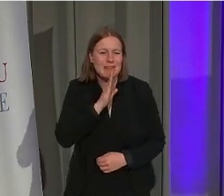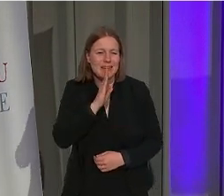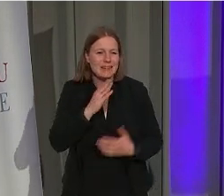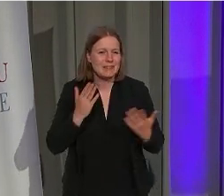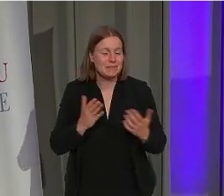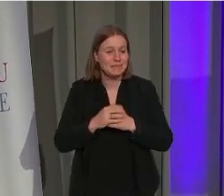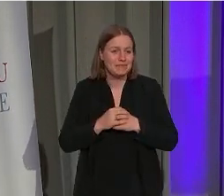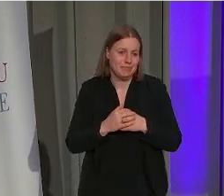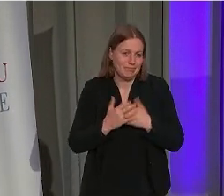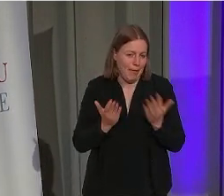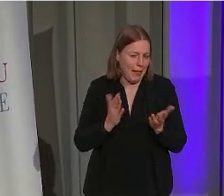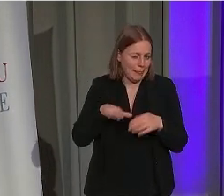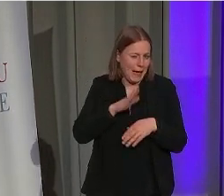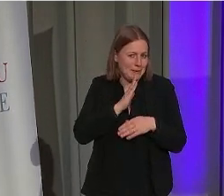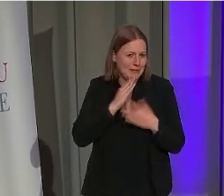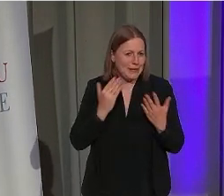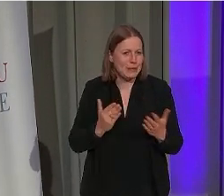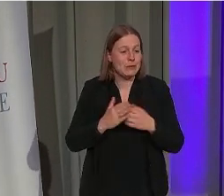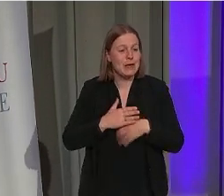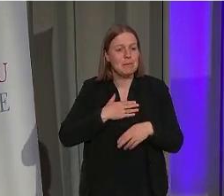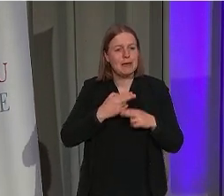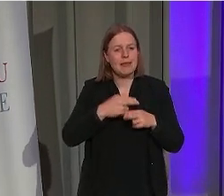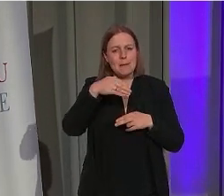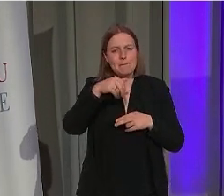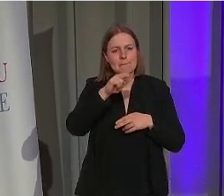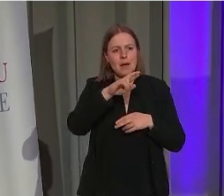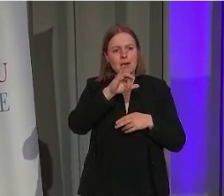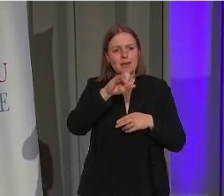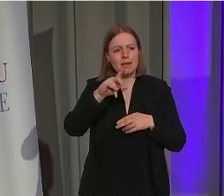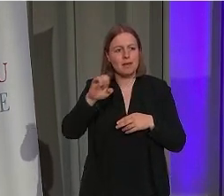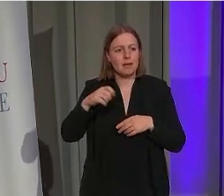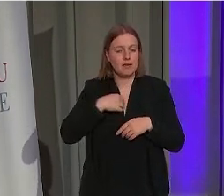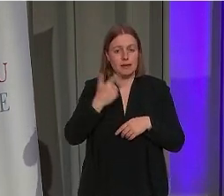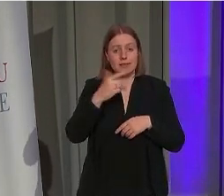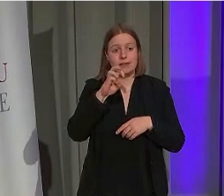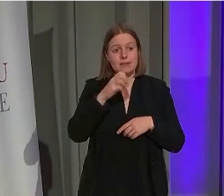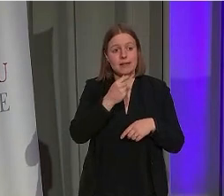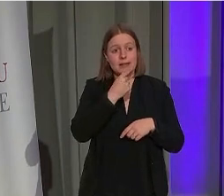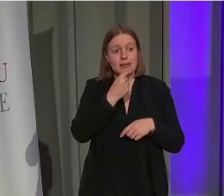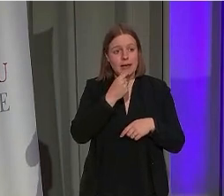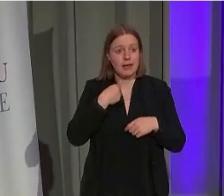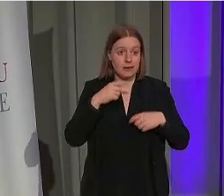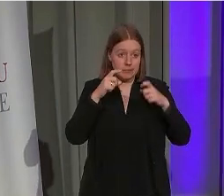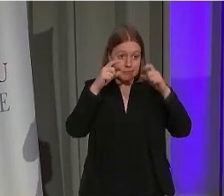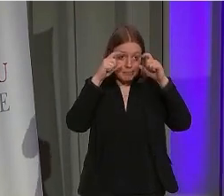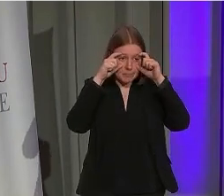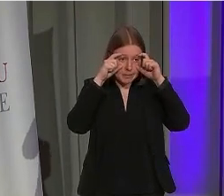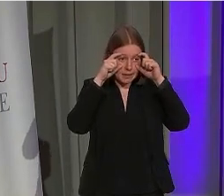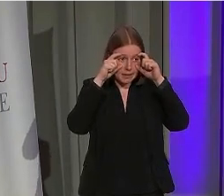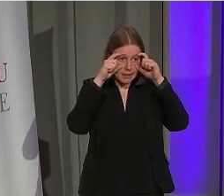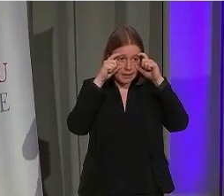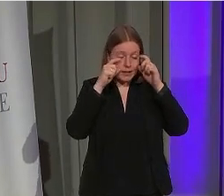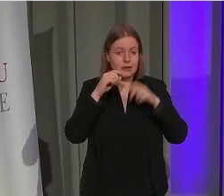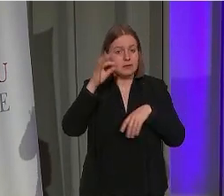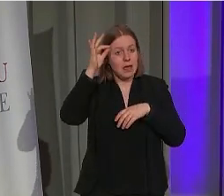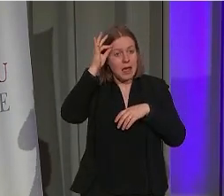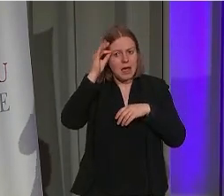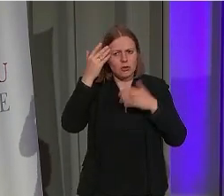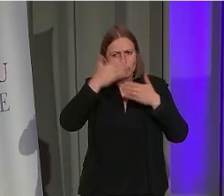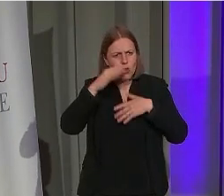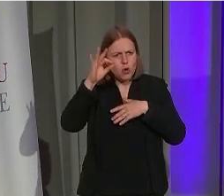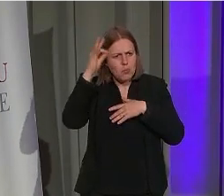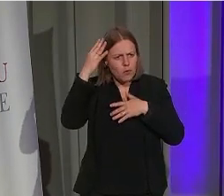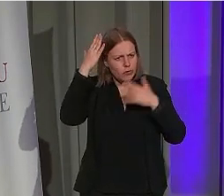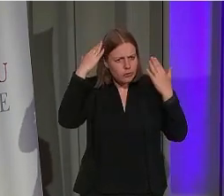Hello, good afternoon. My name is Marieke. I am 37 years old. I wear glasses. I have